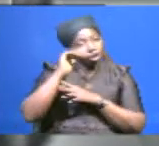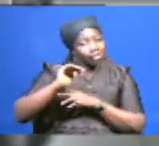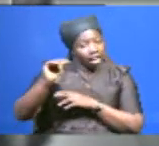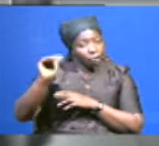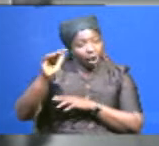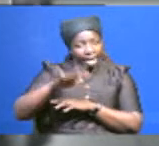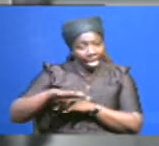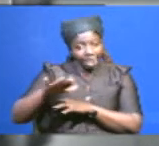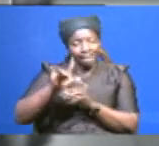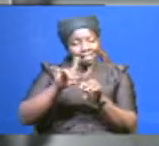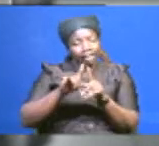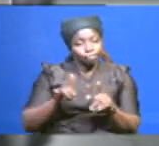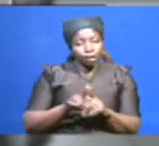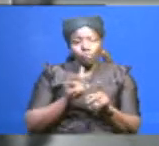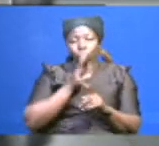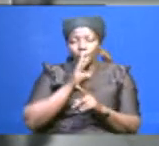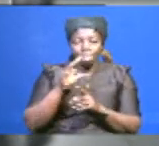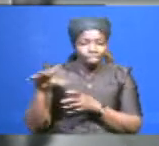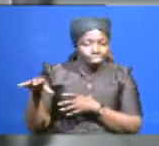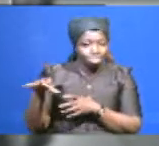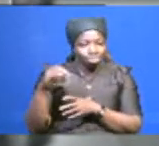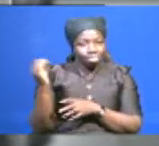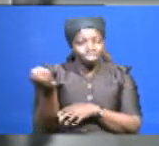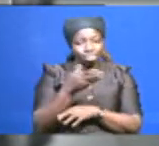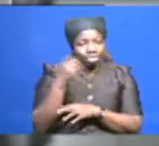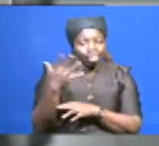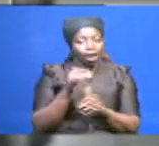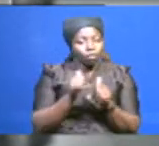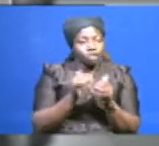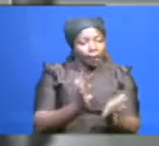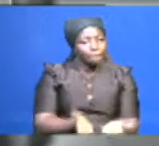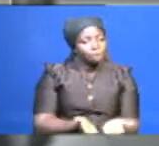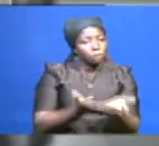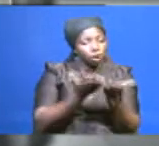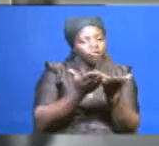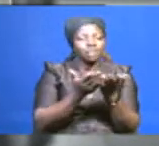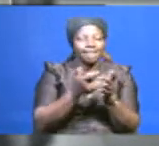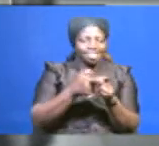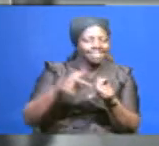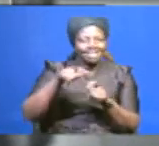and irrigation schemes that boosted agricultural production.